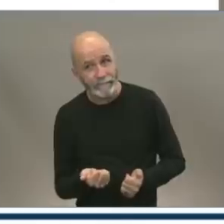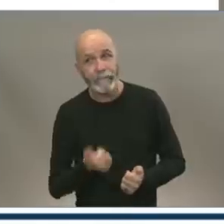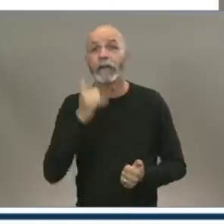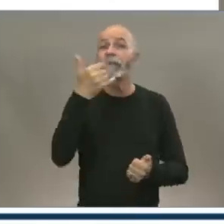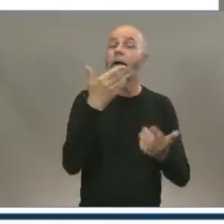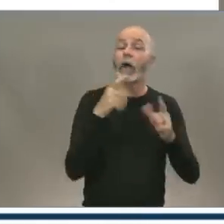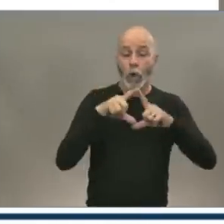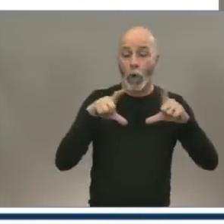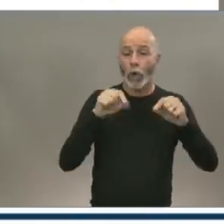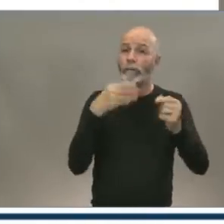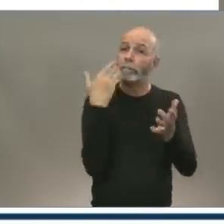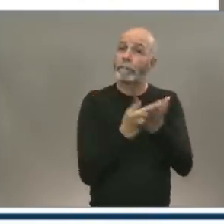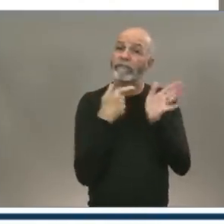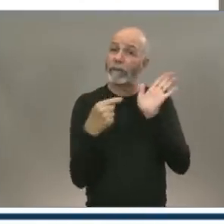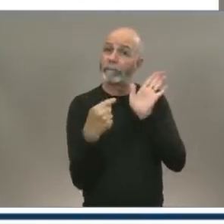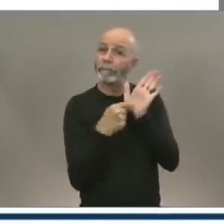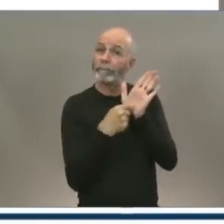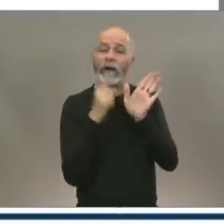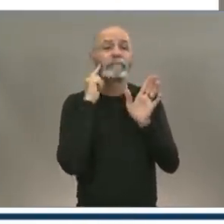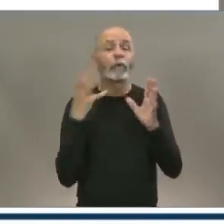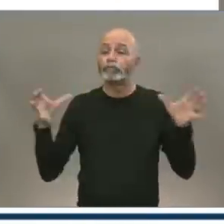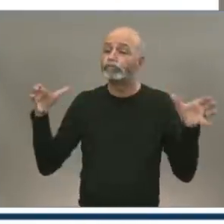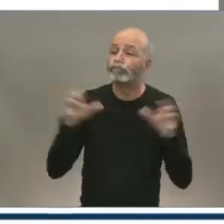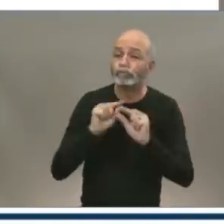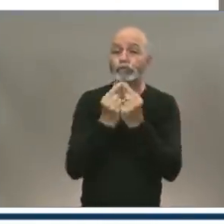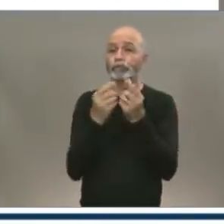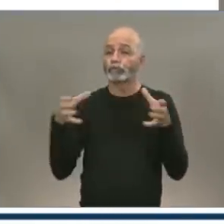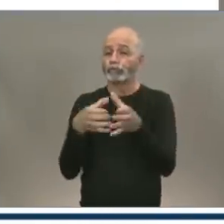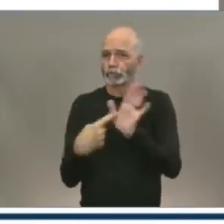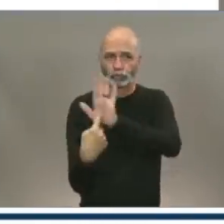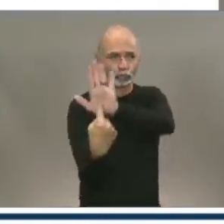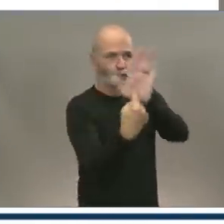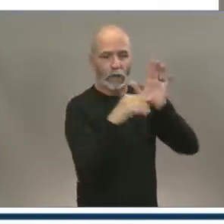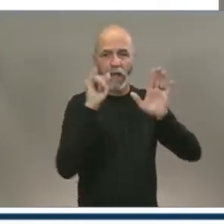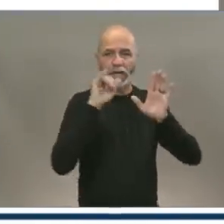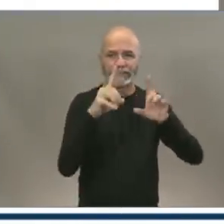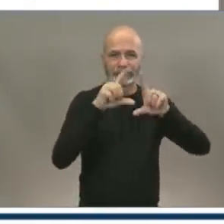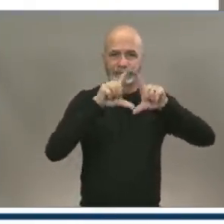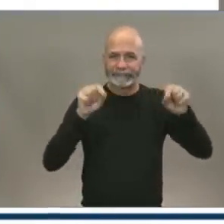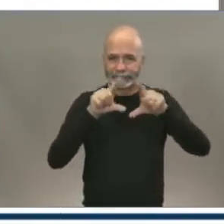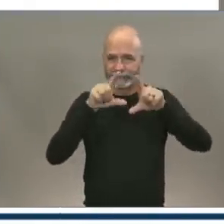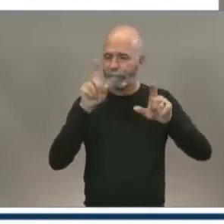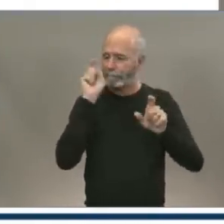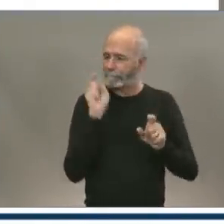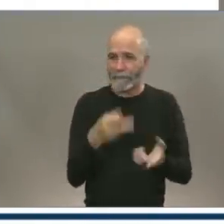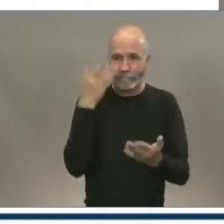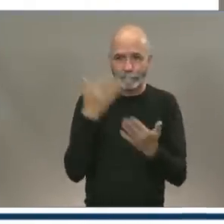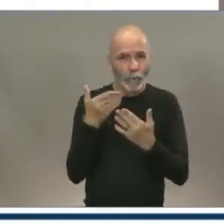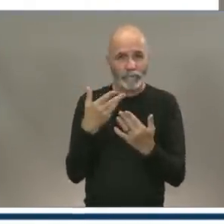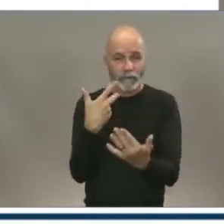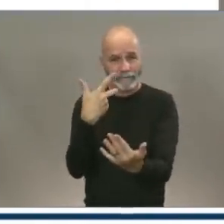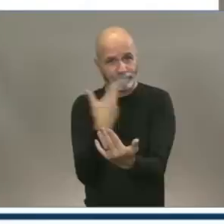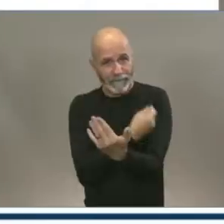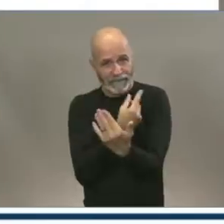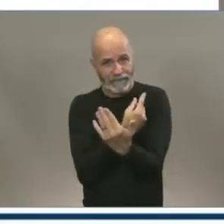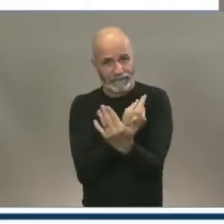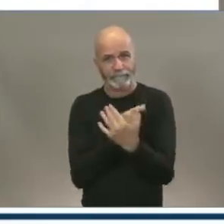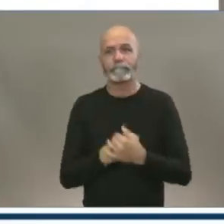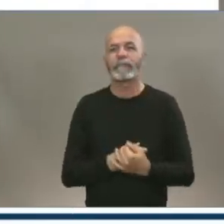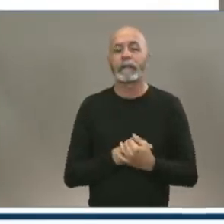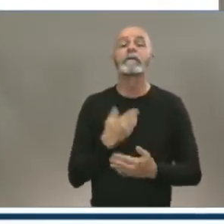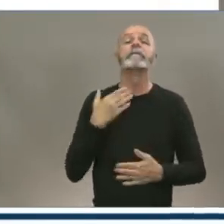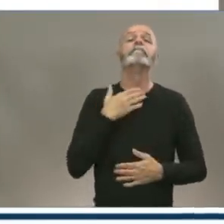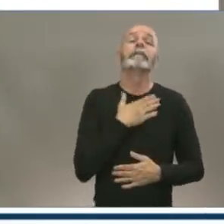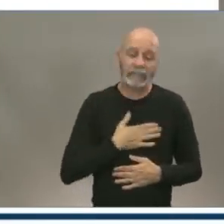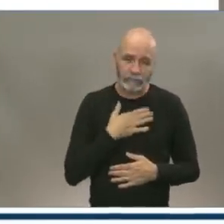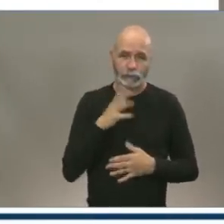for discretionary gatherings, and most importantly, getting vaccinated against COVID-19. And I'm pleased